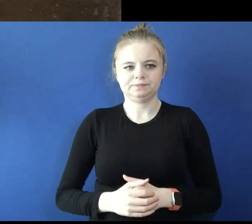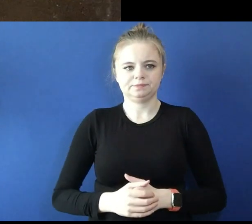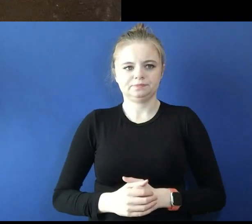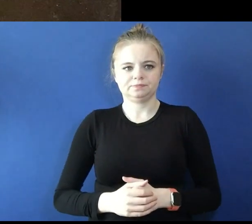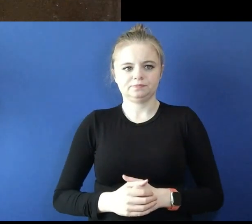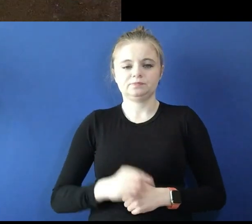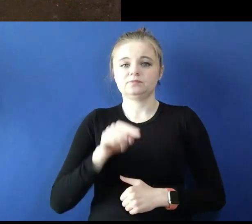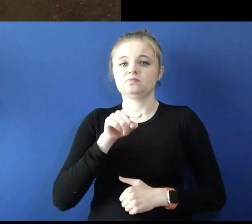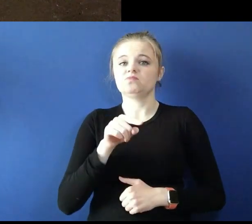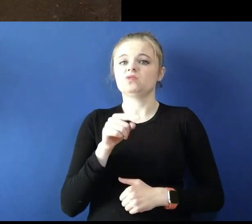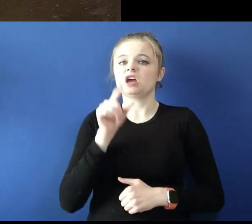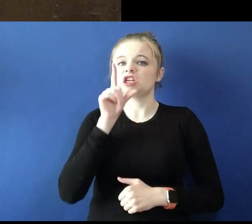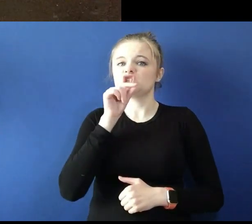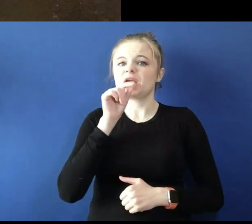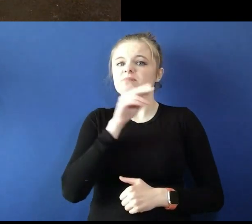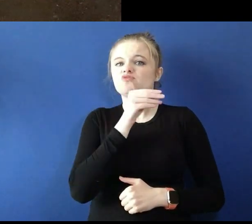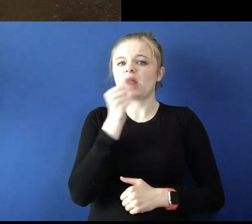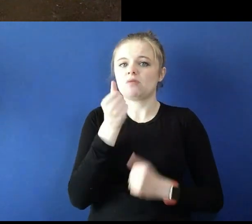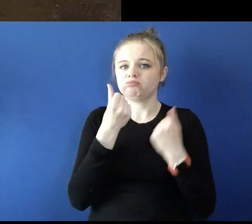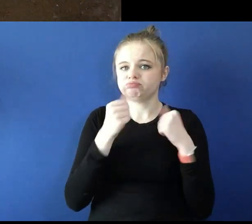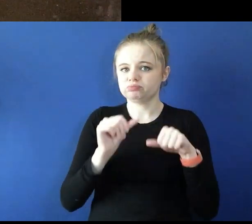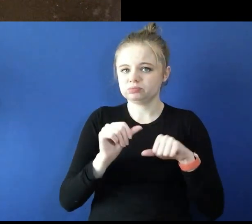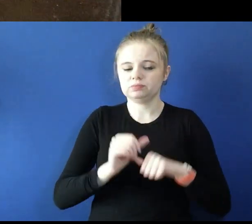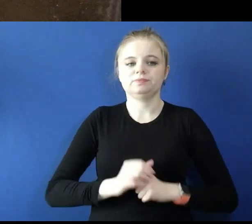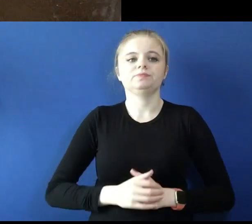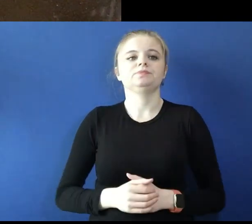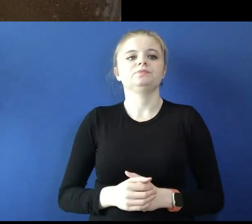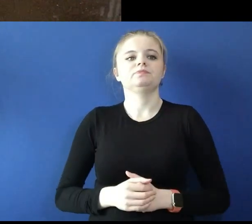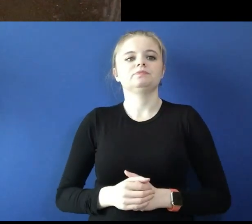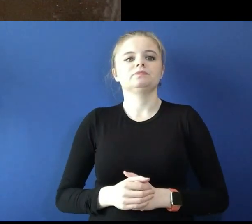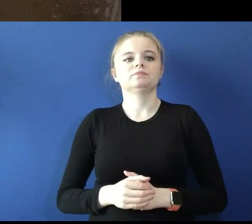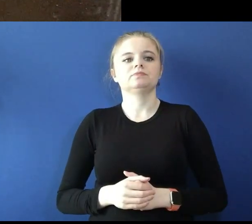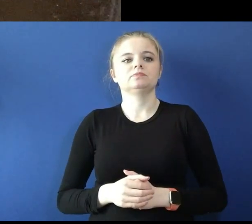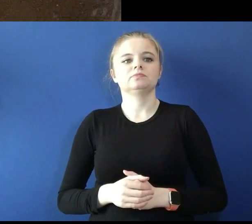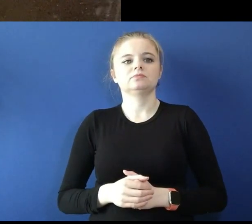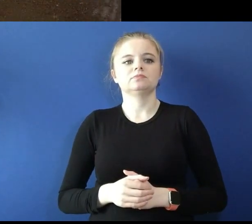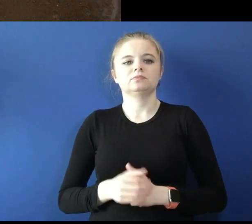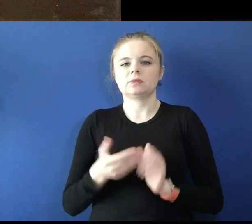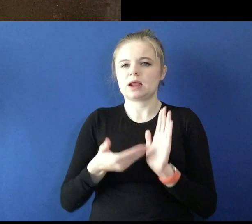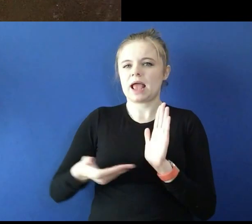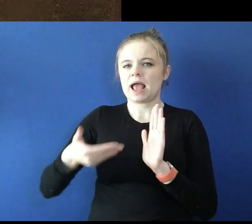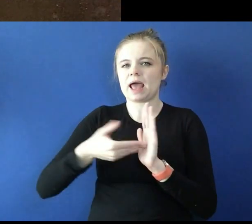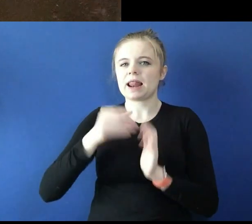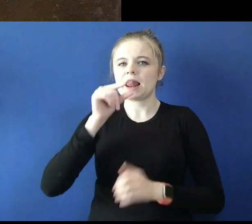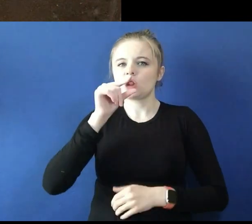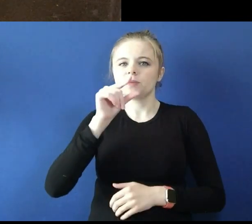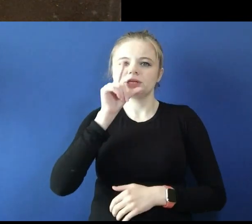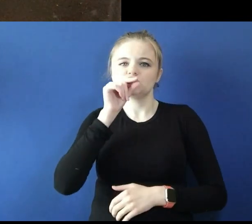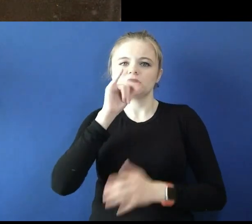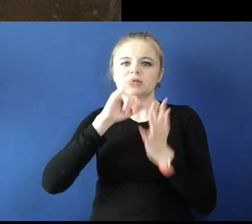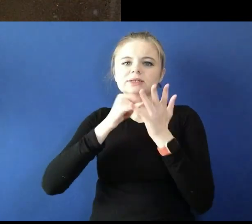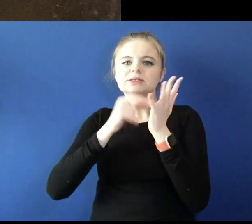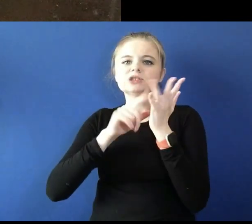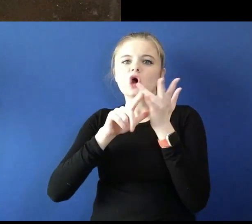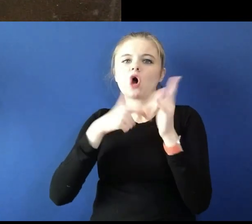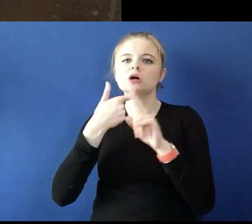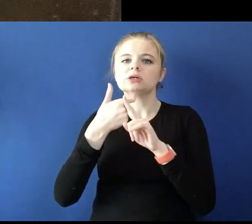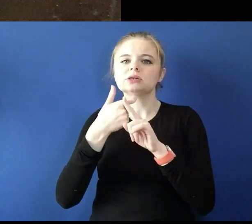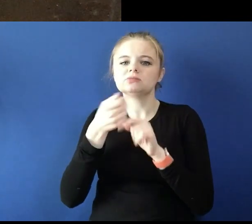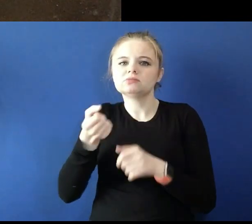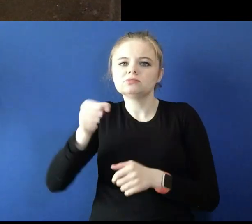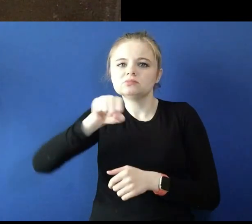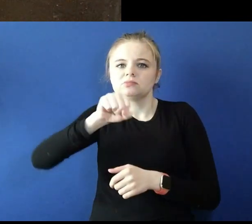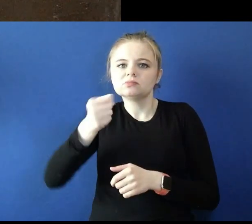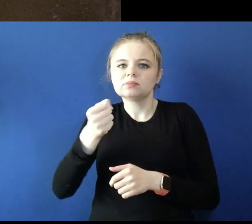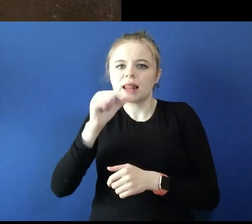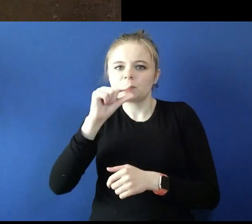Okay. Once your chicken's browned, you're going to use just a small amount of your stock just to deglaze the pot, the pan,